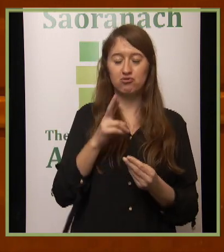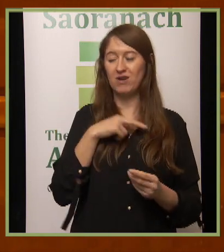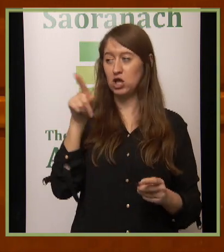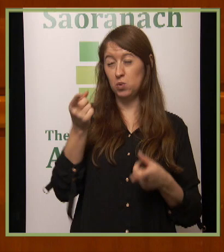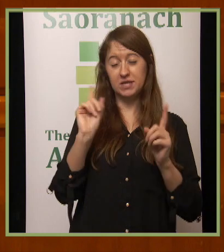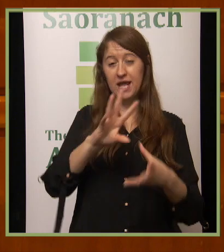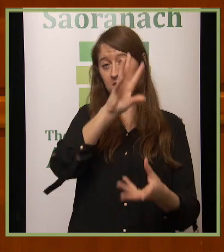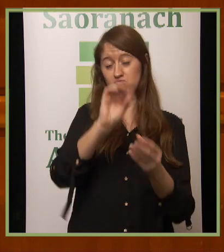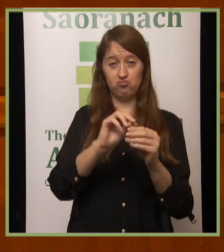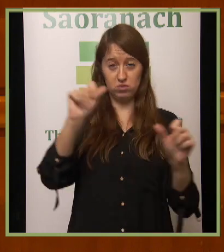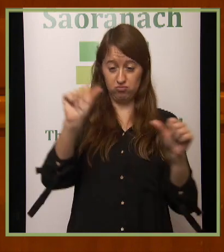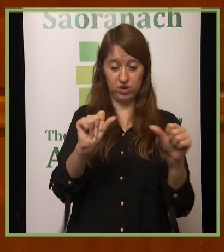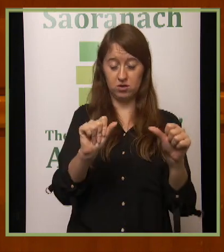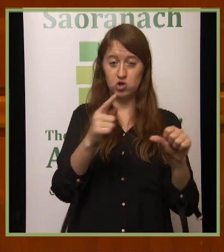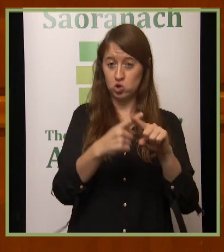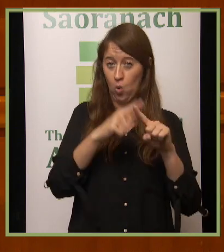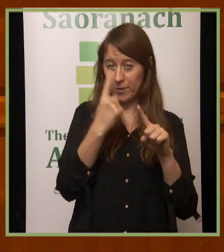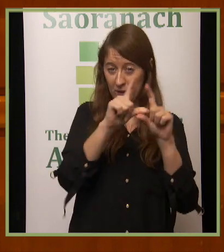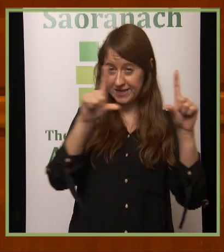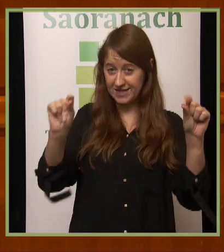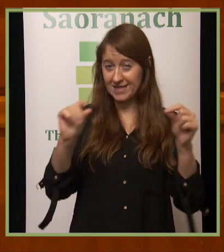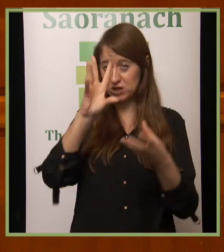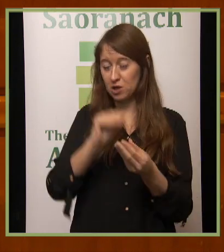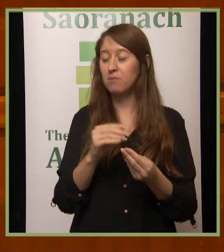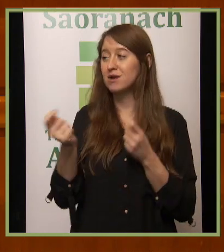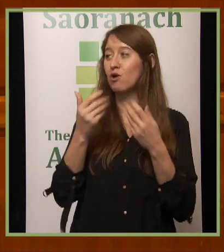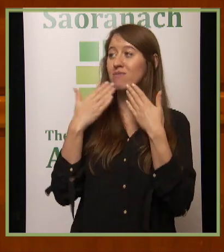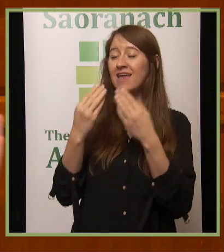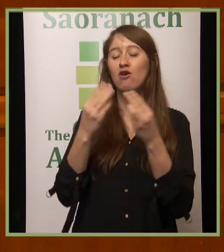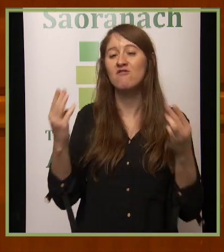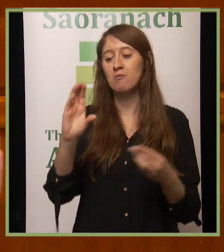mean feat, so thank you sincerely to Caroline for that.